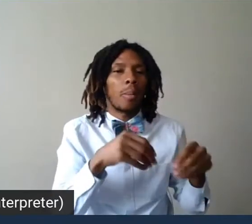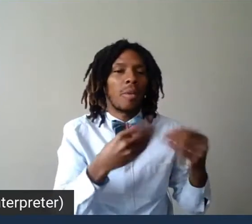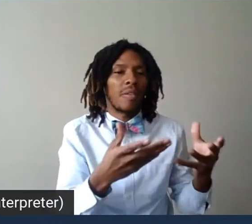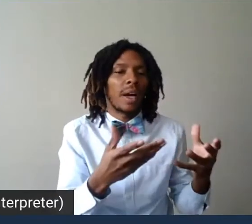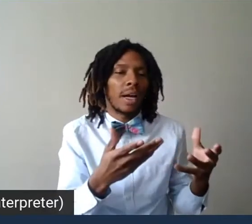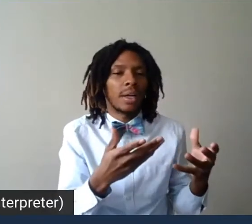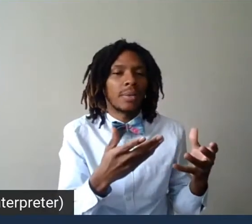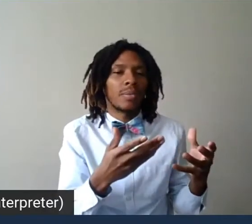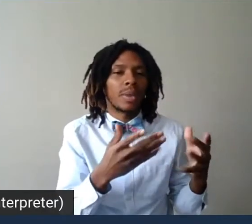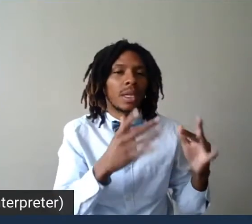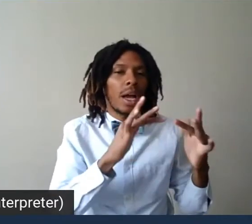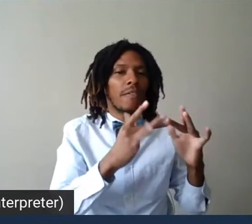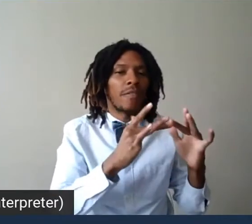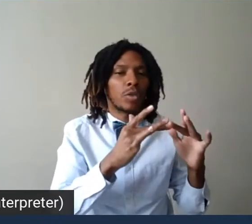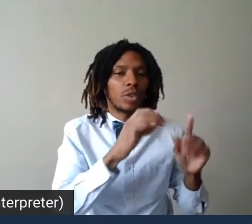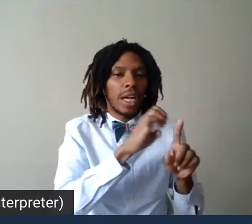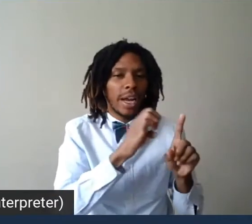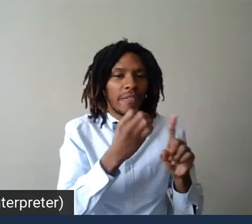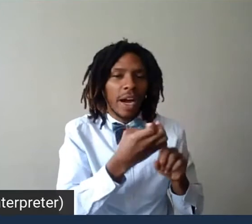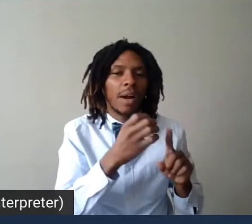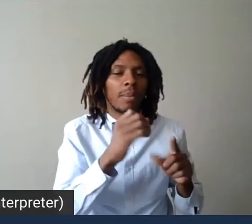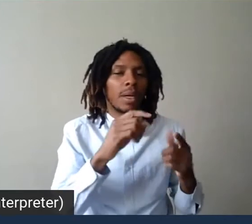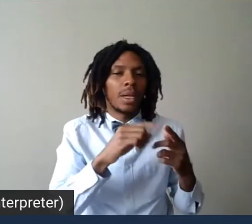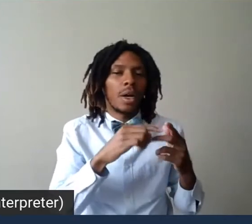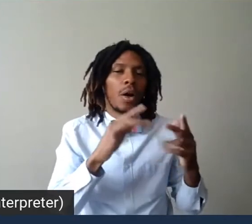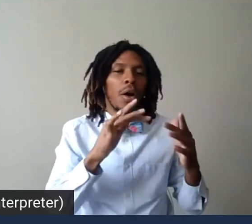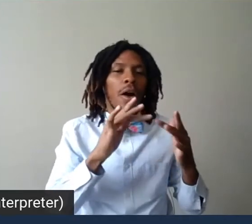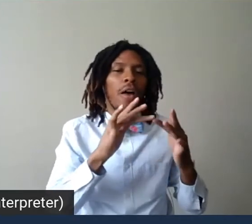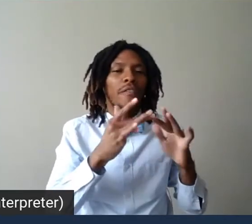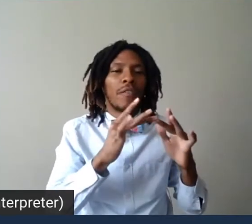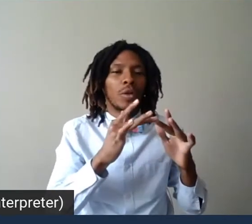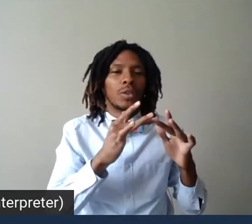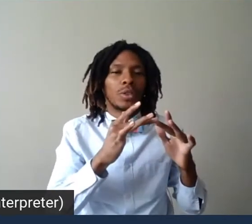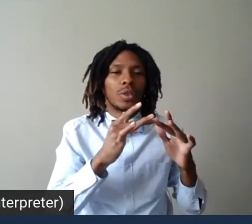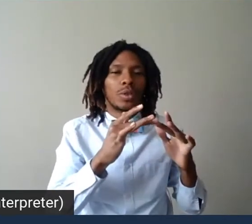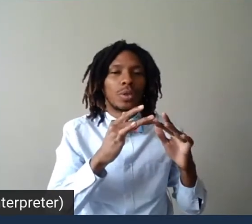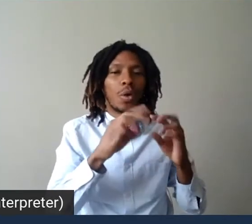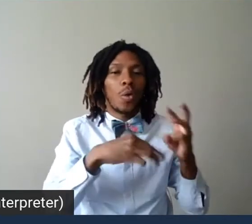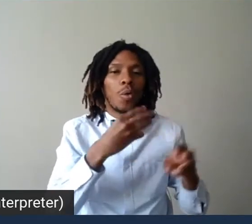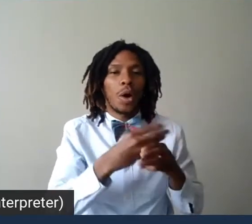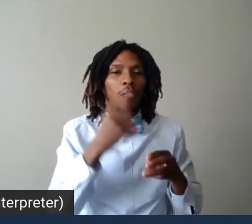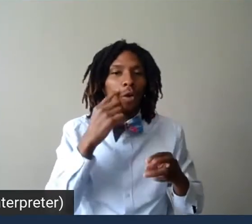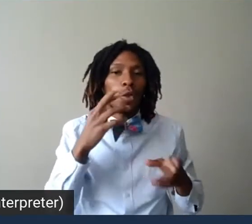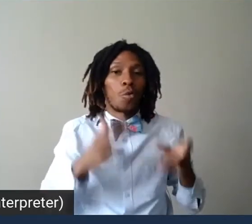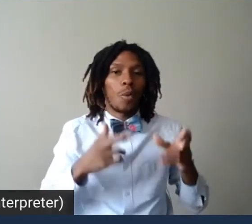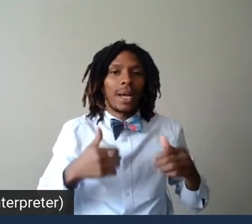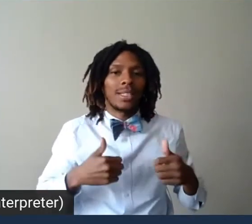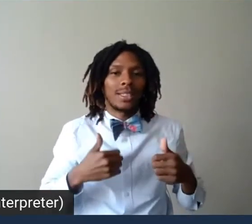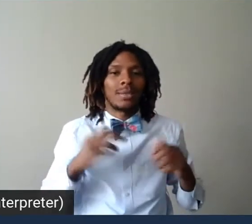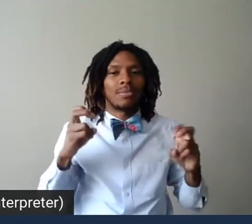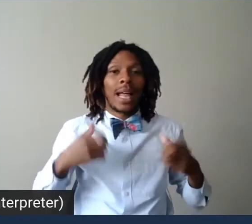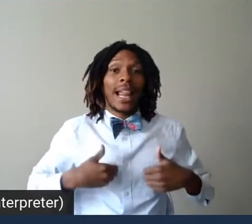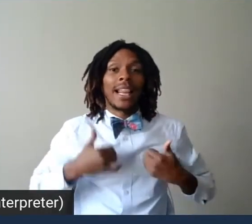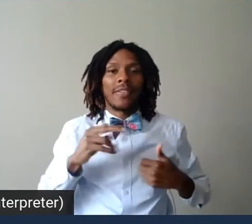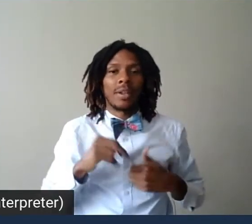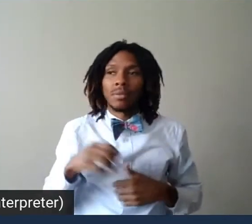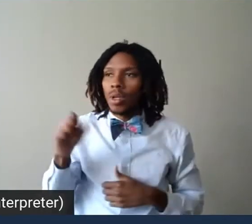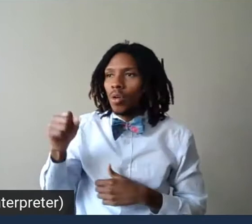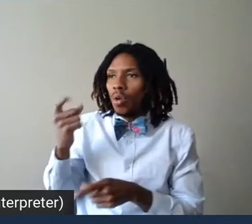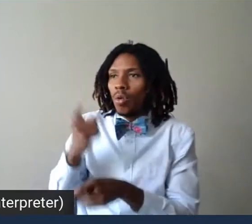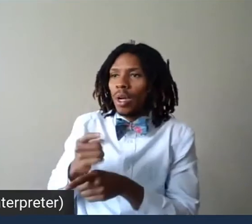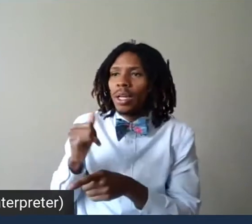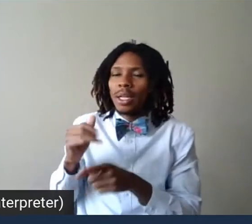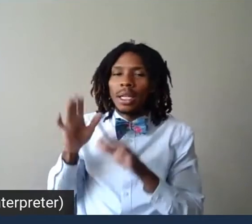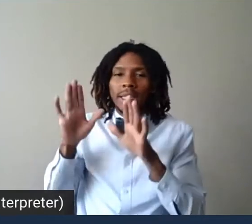a virtual environment, a virtual world, basically for the robot to live in, right? Absolutely. It's an